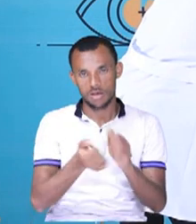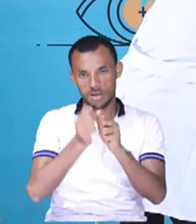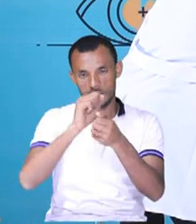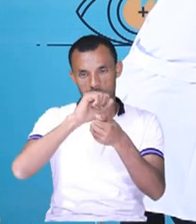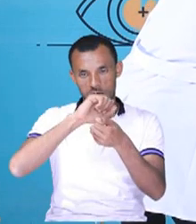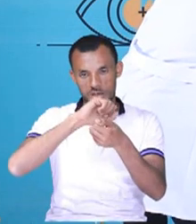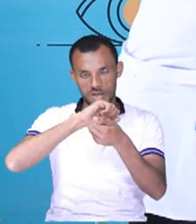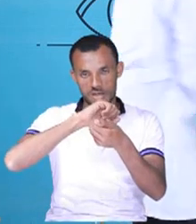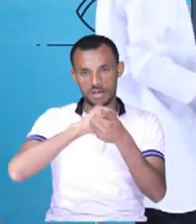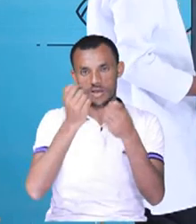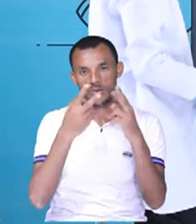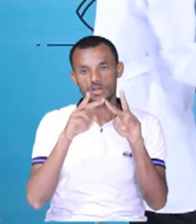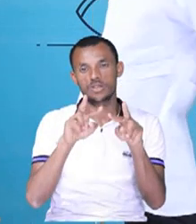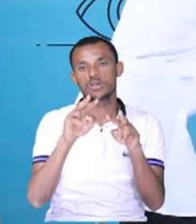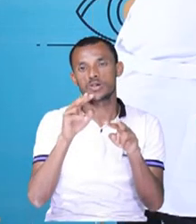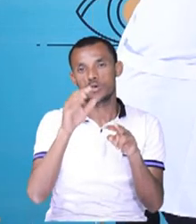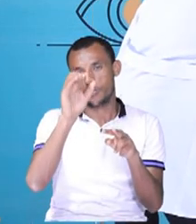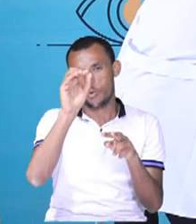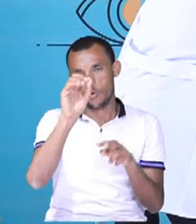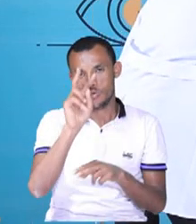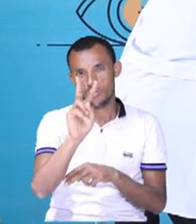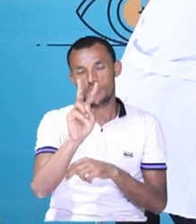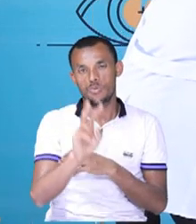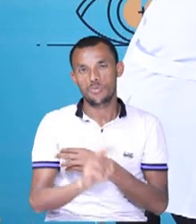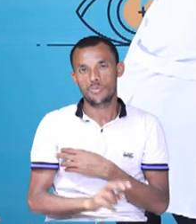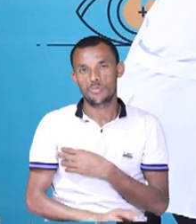Changing concentration of O2